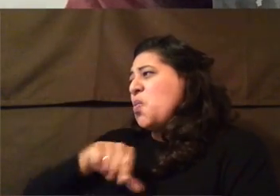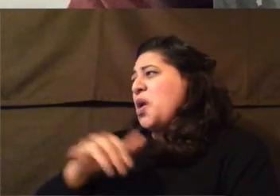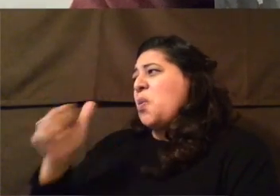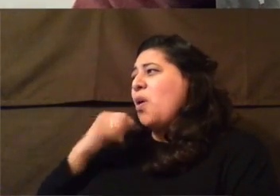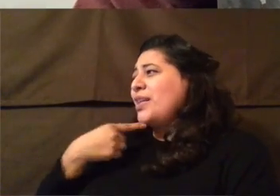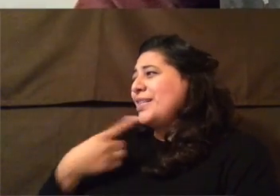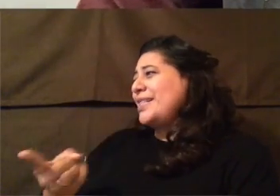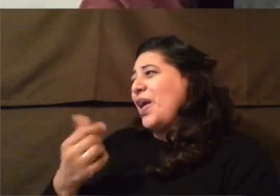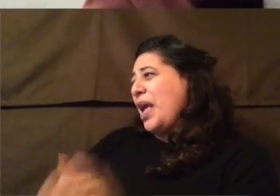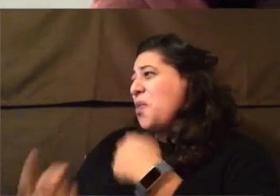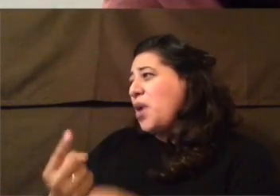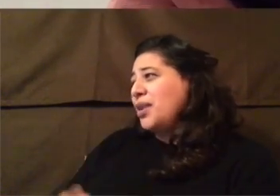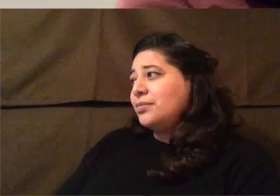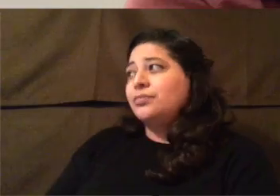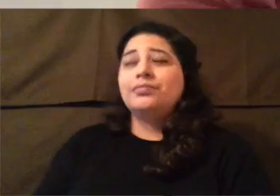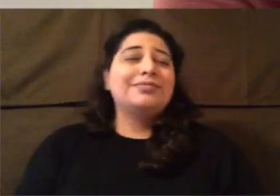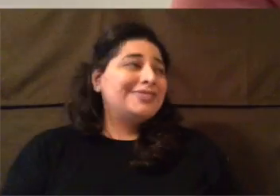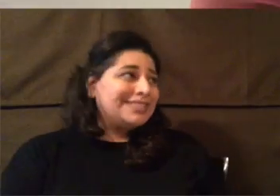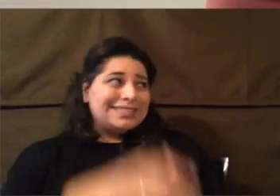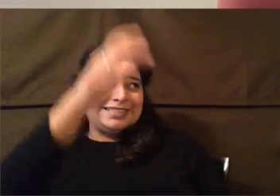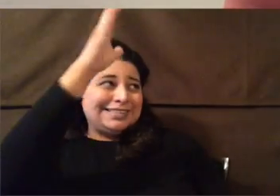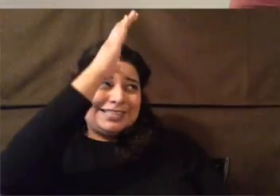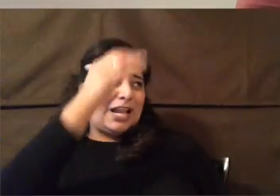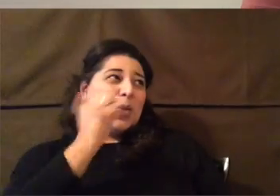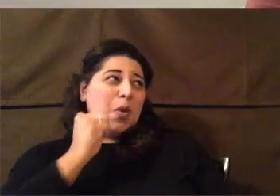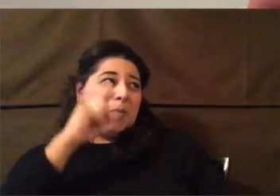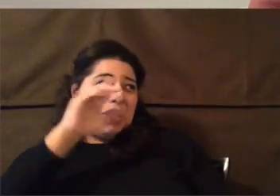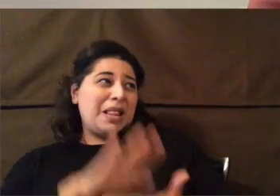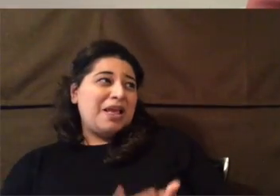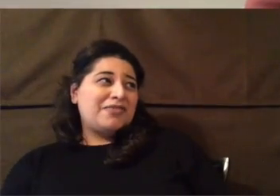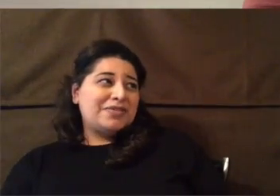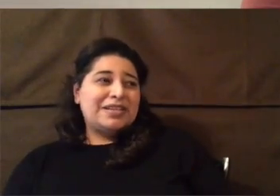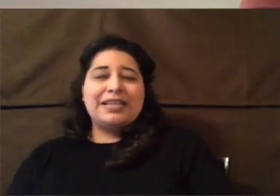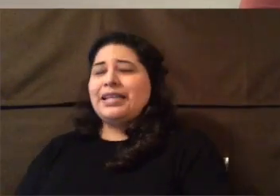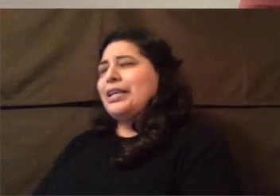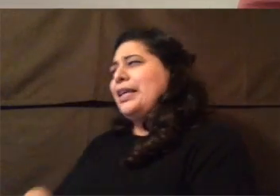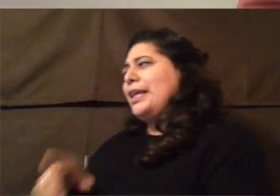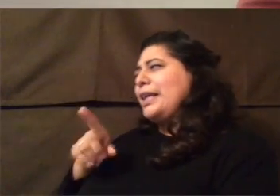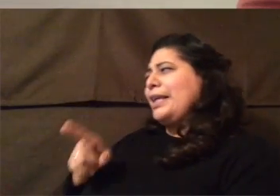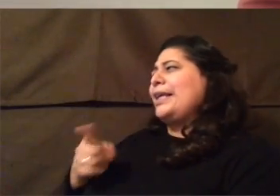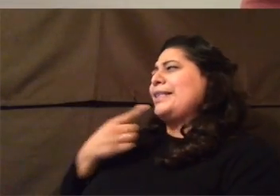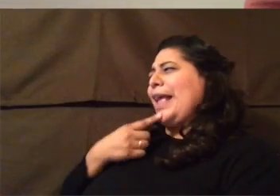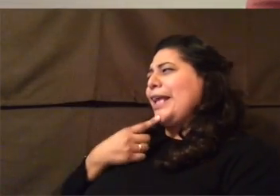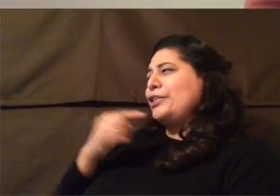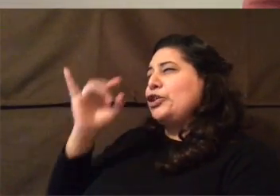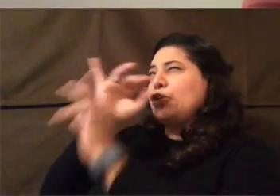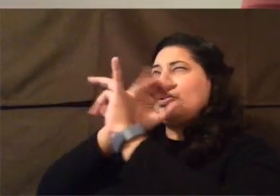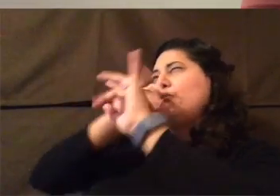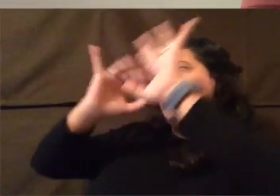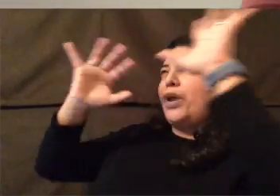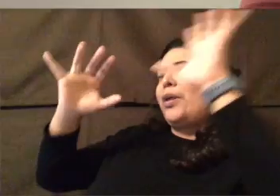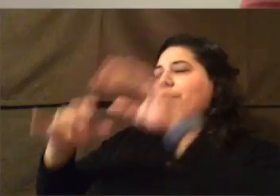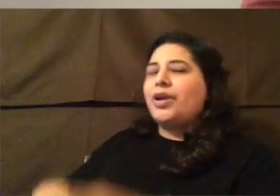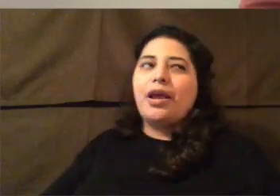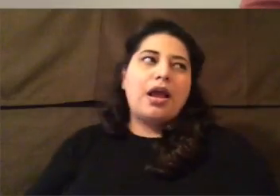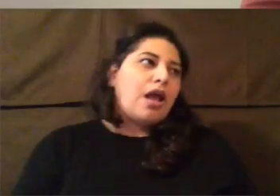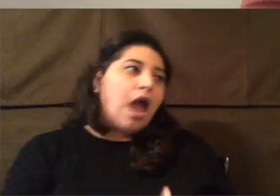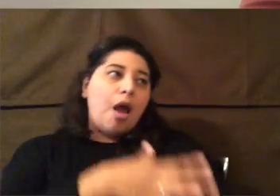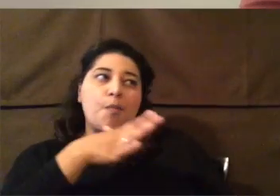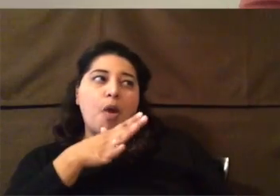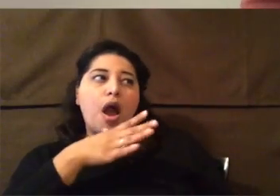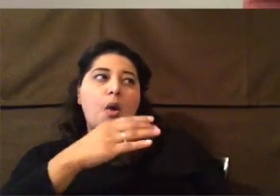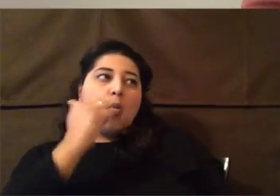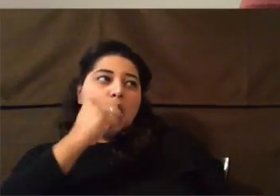"So let's not tell anyone," said Annie. "Dad won't believe it," said Jack. "He'll say it was a dream," said